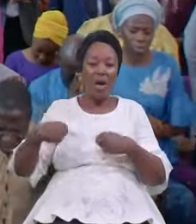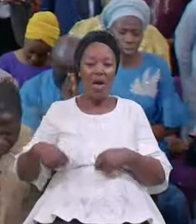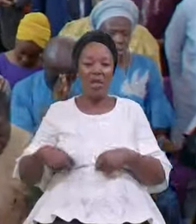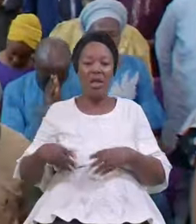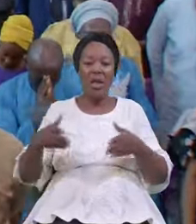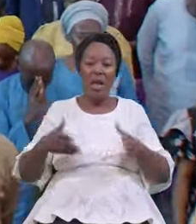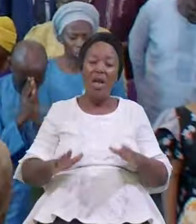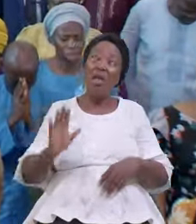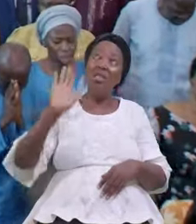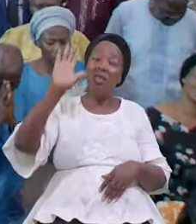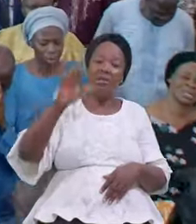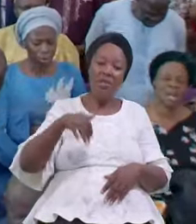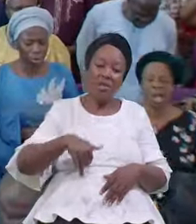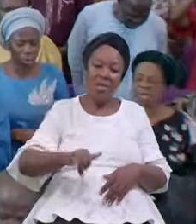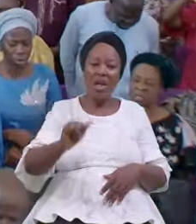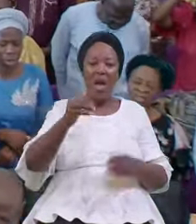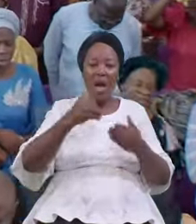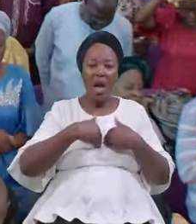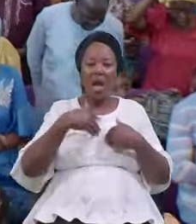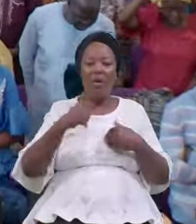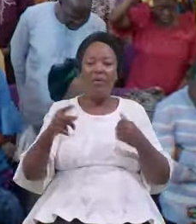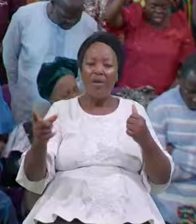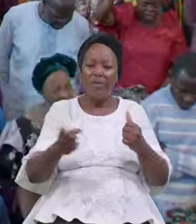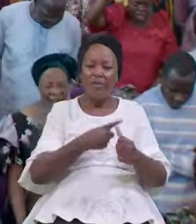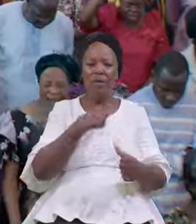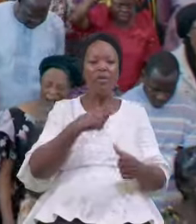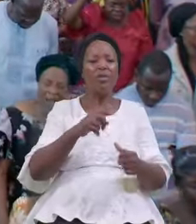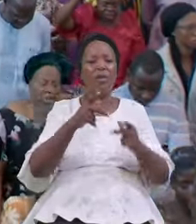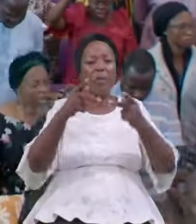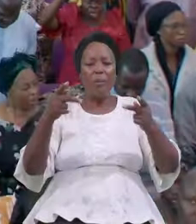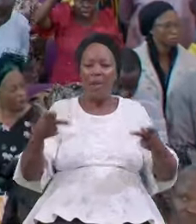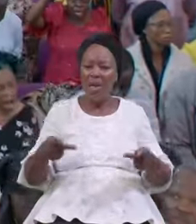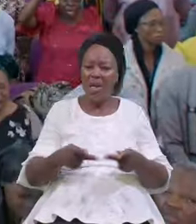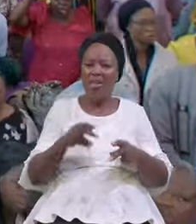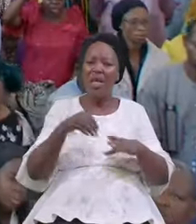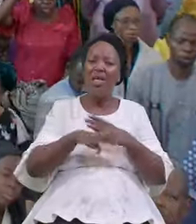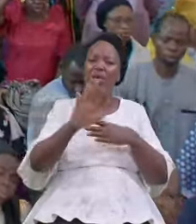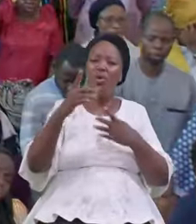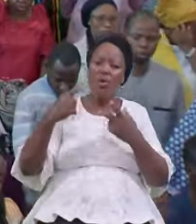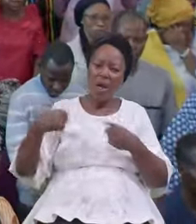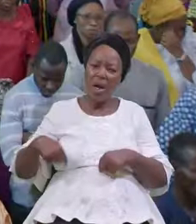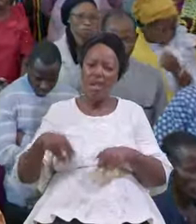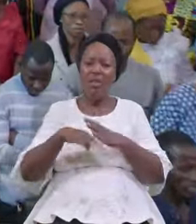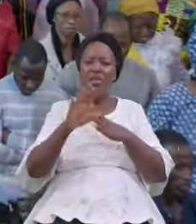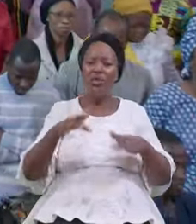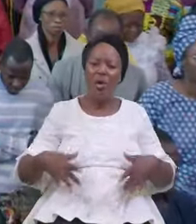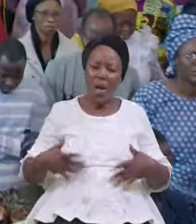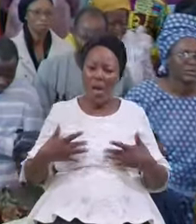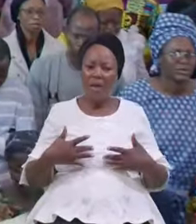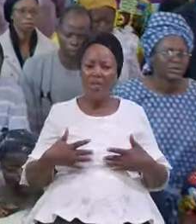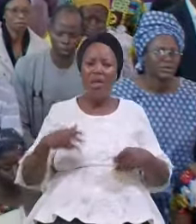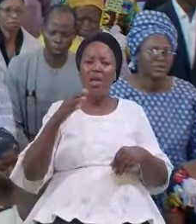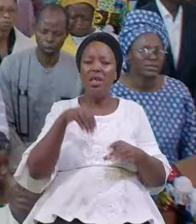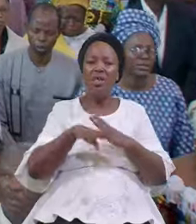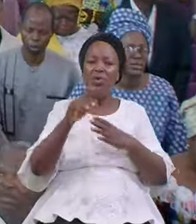Let him still have the first place in your heart, in your life, in